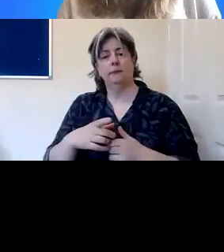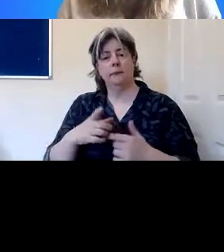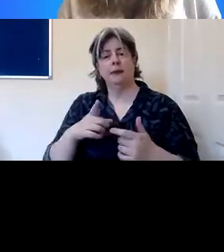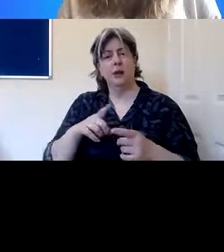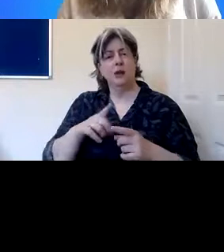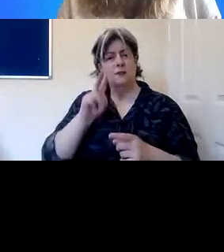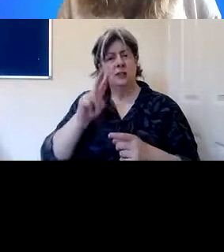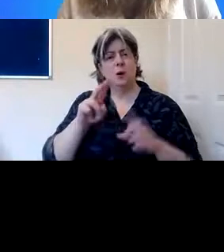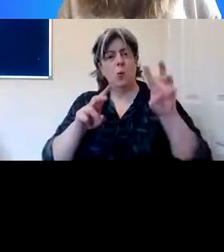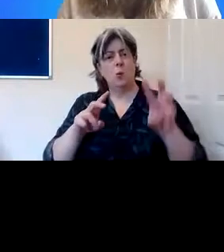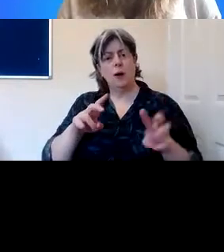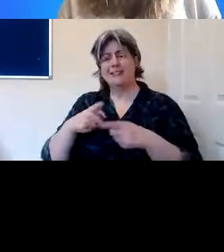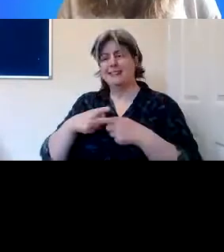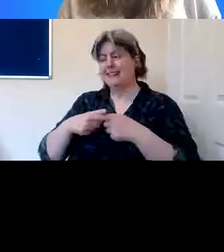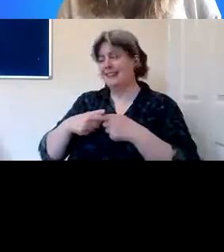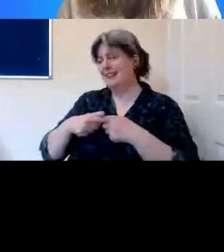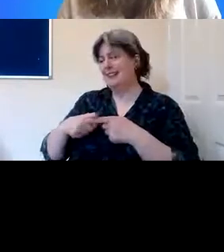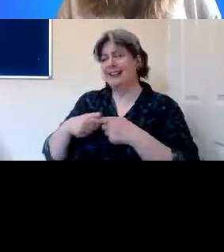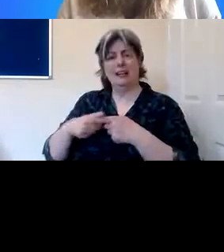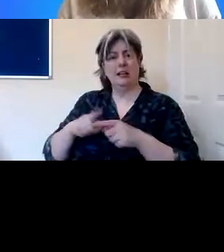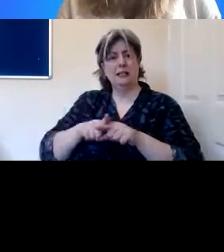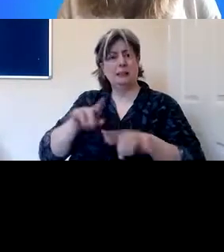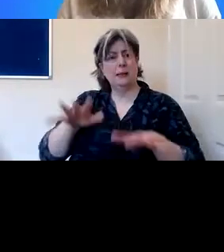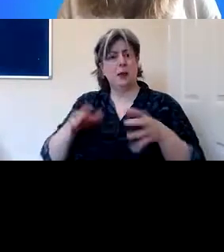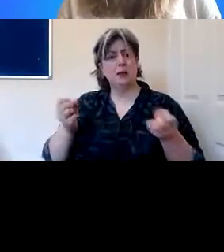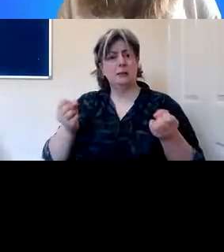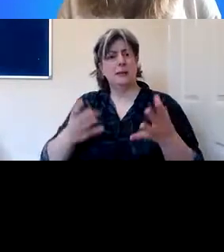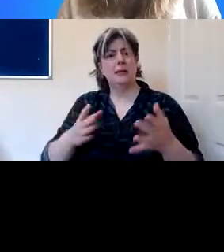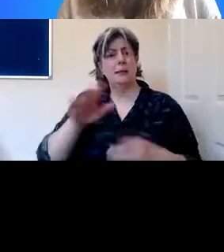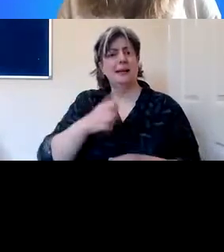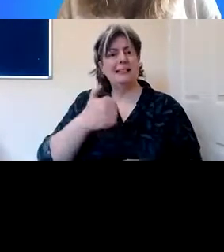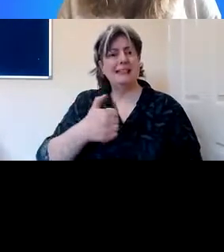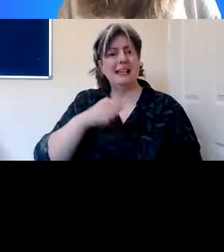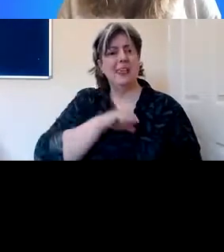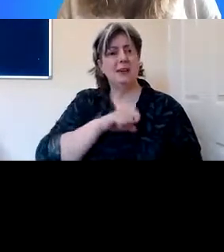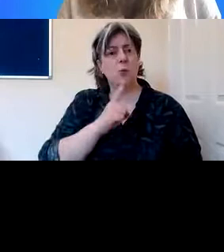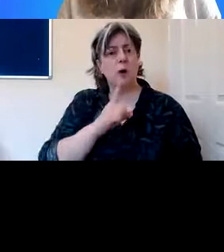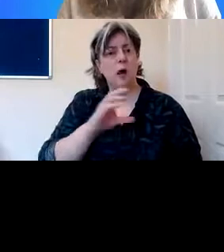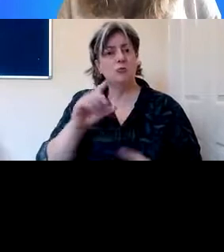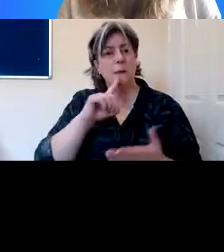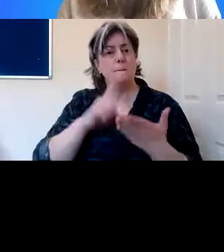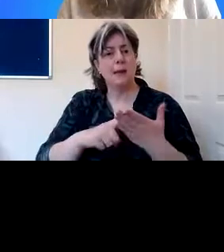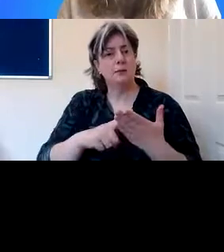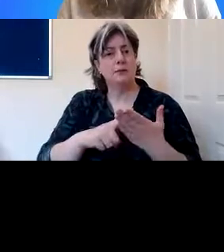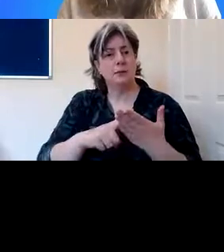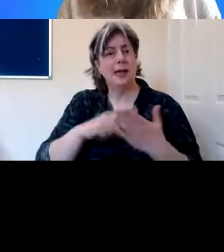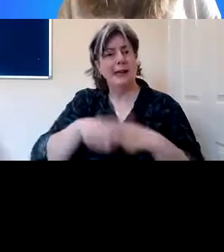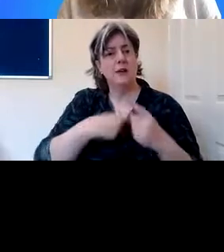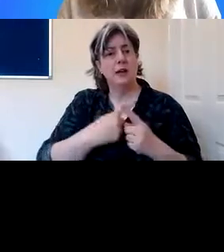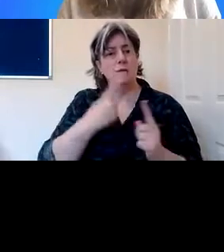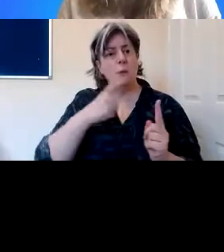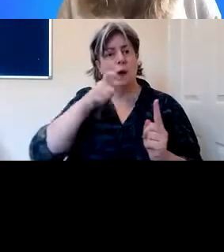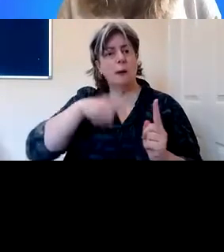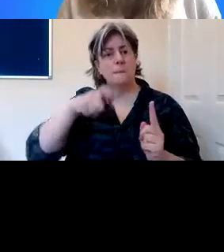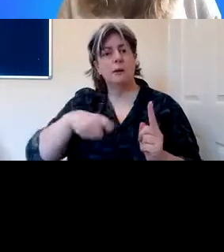at about £6,100 per pupil per year. However, this could be considered as Labour underfunding our young